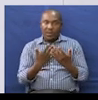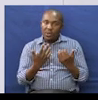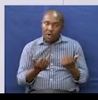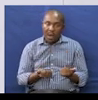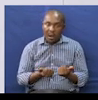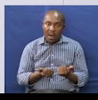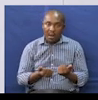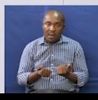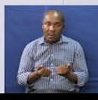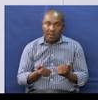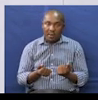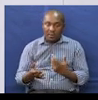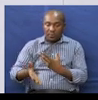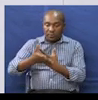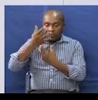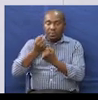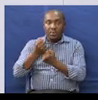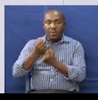to meet human needs.